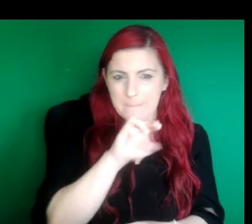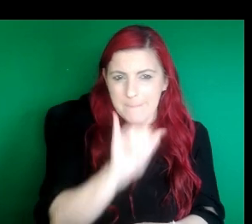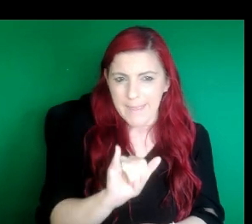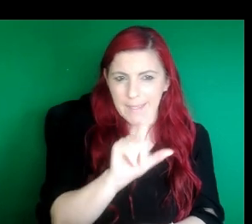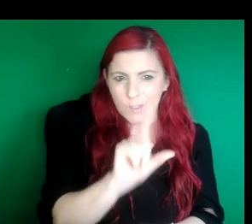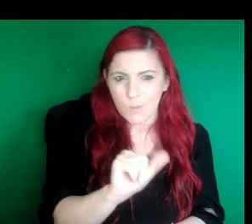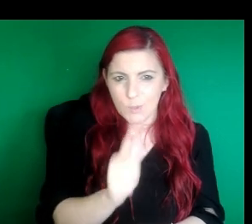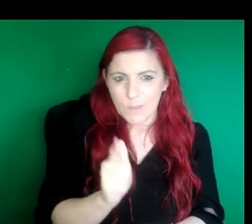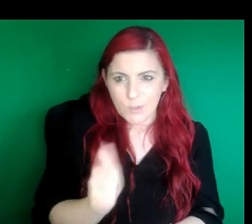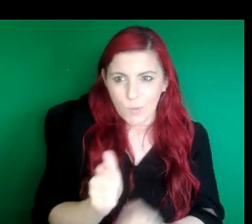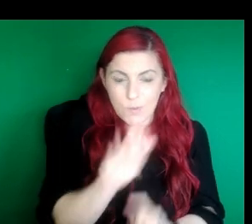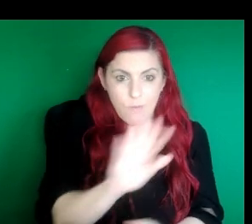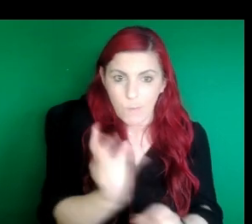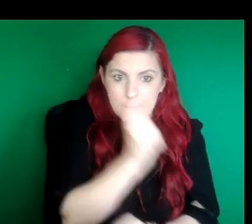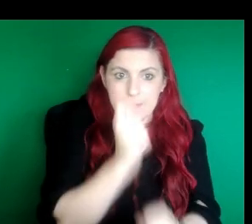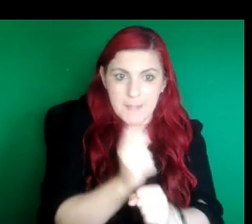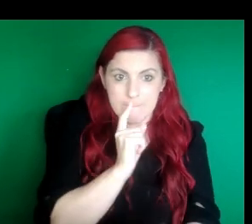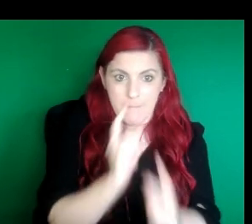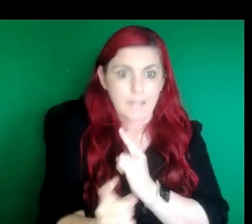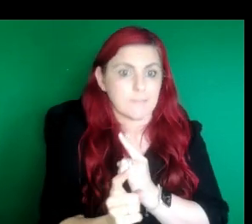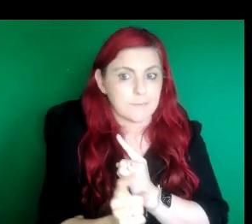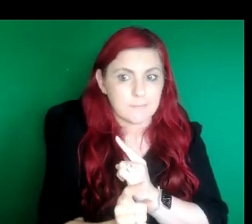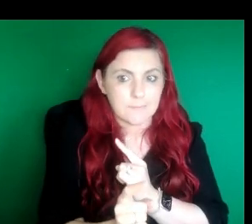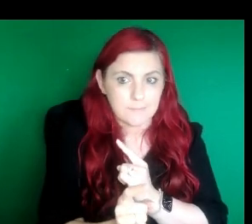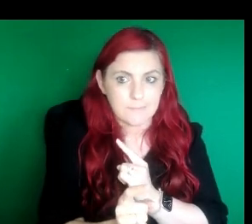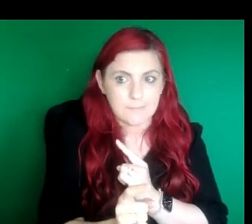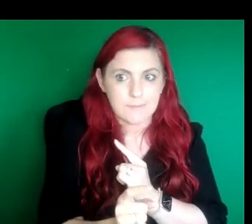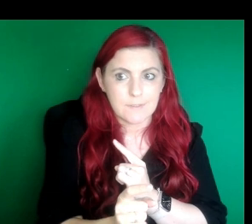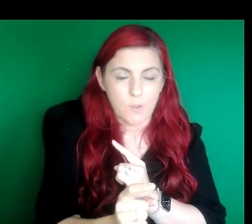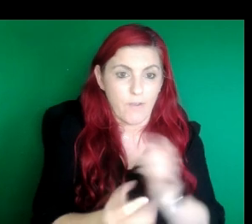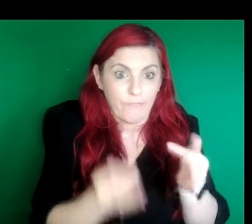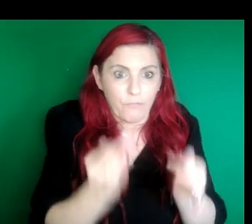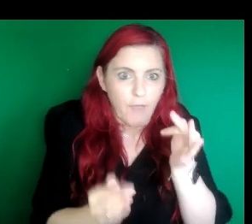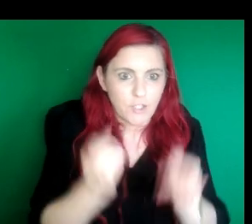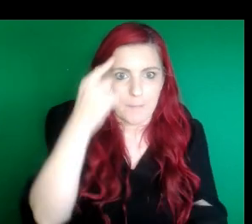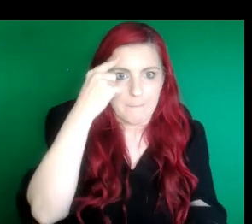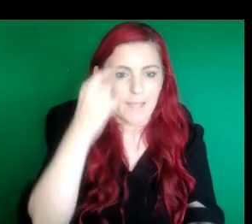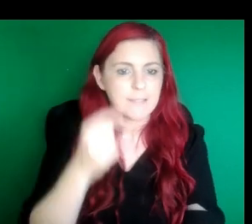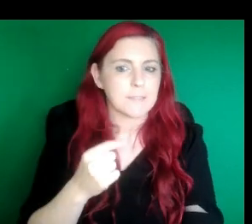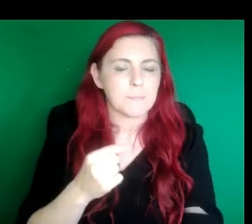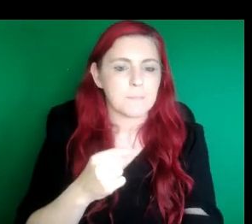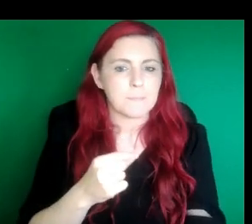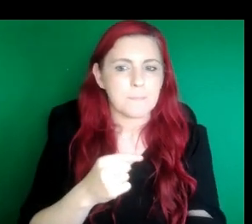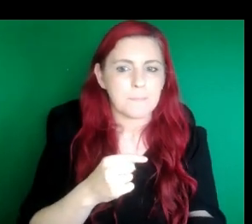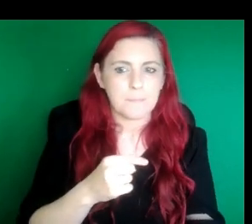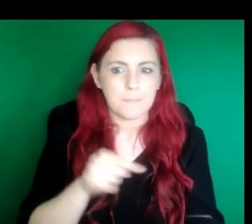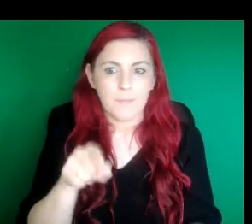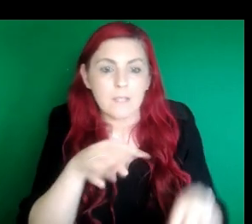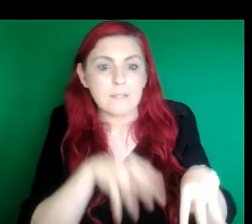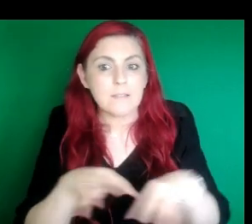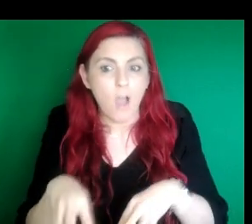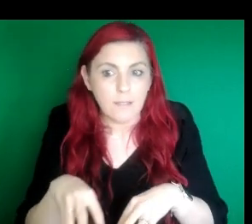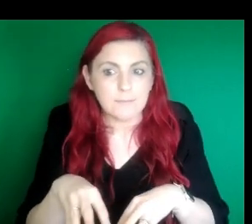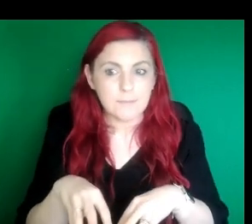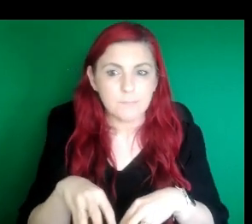May of 2022. So it was right around the time that I started doing these interviews. So it was really fresh in people's memories. And then for the Scottish